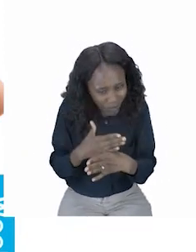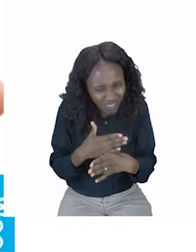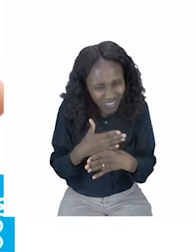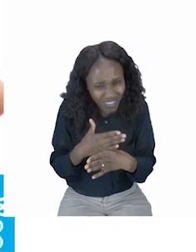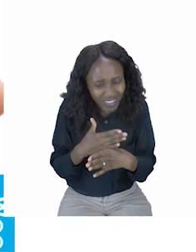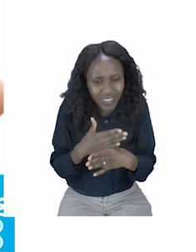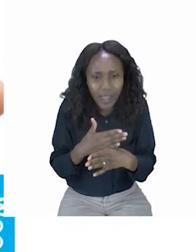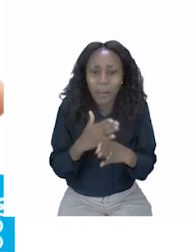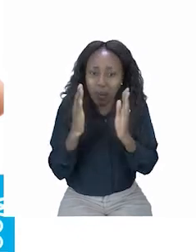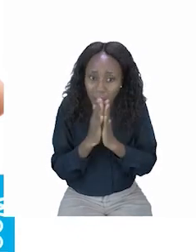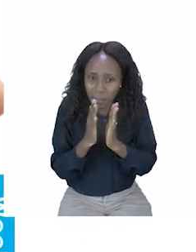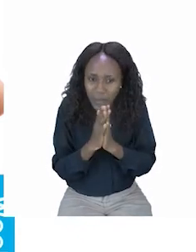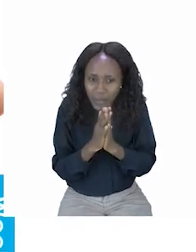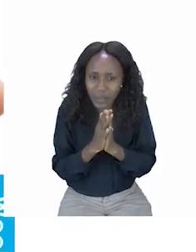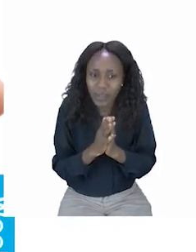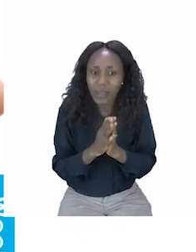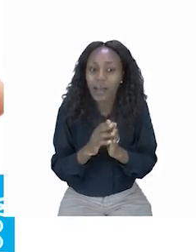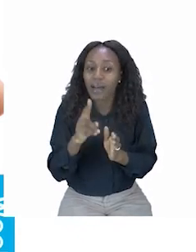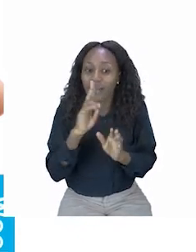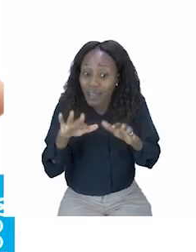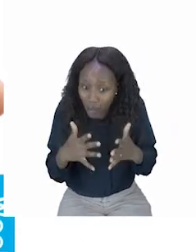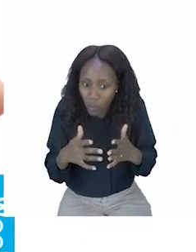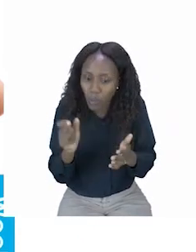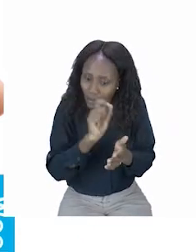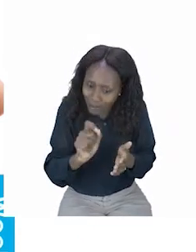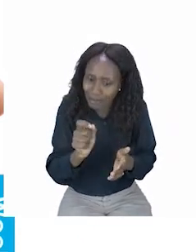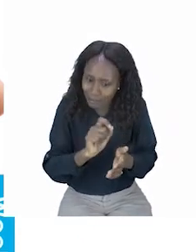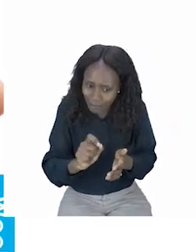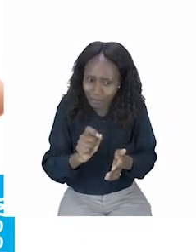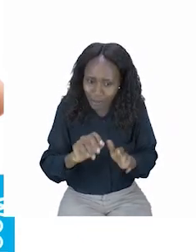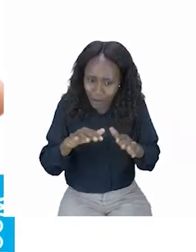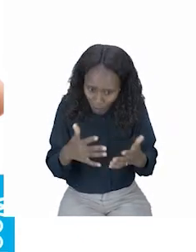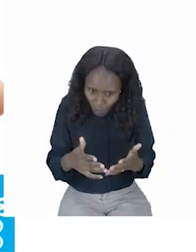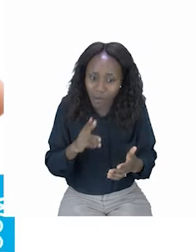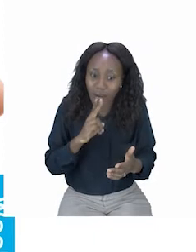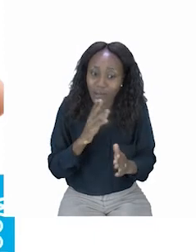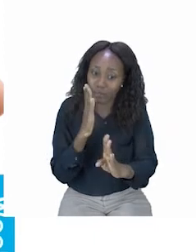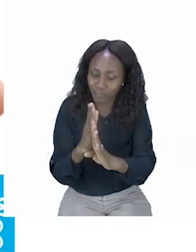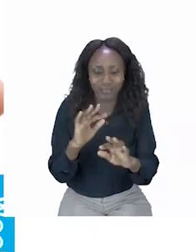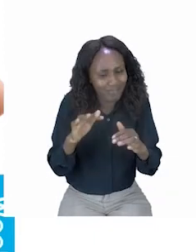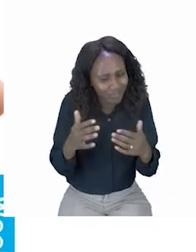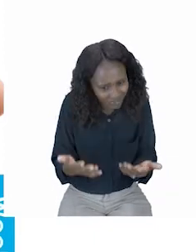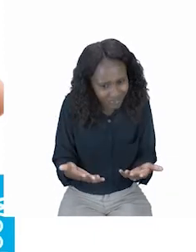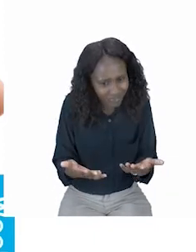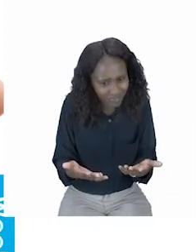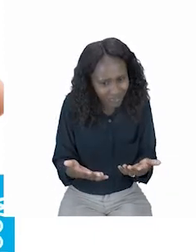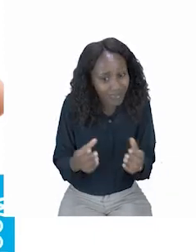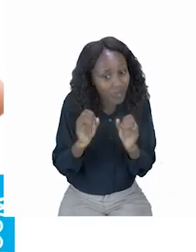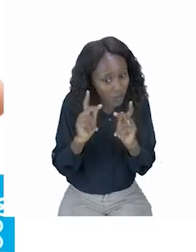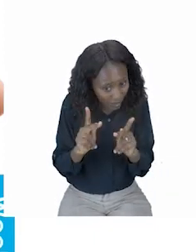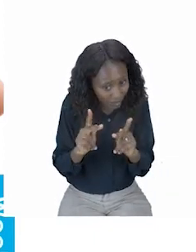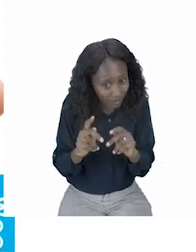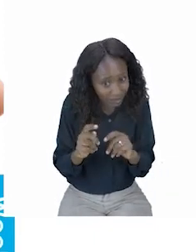show all the calculations, which means whatever we're going to do to figure out the solution to our